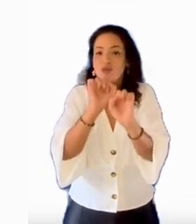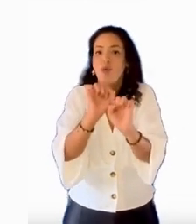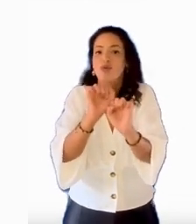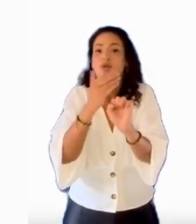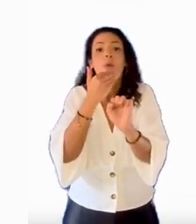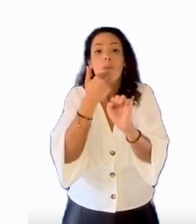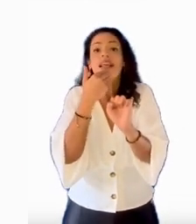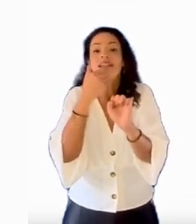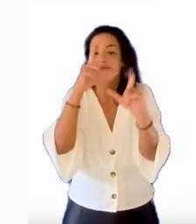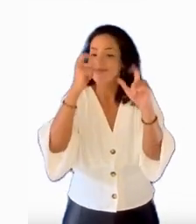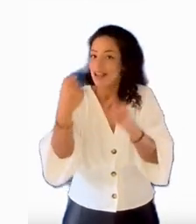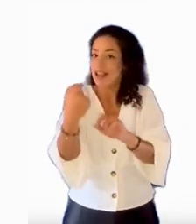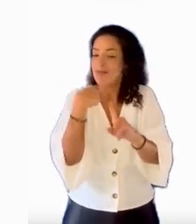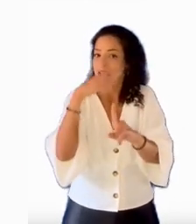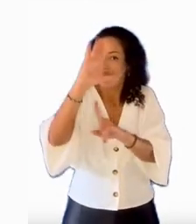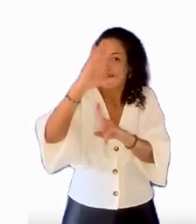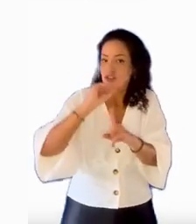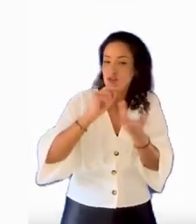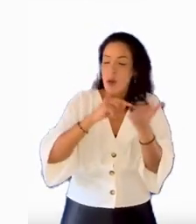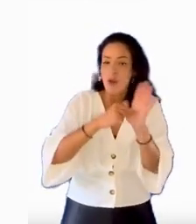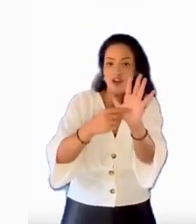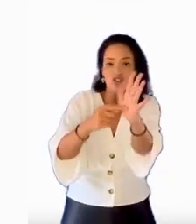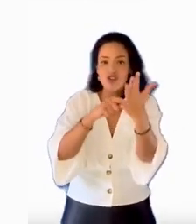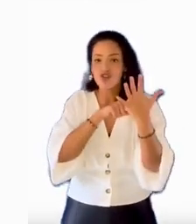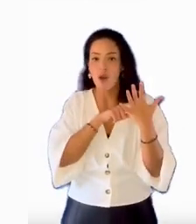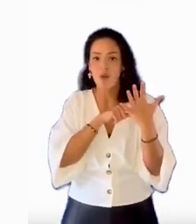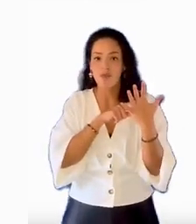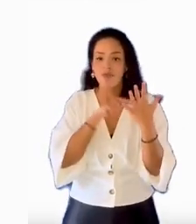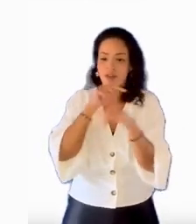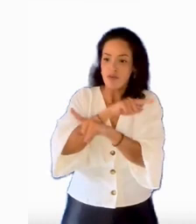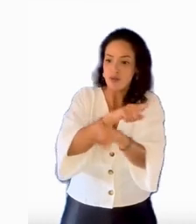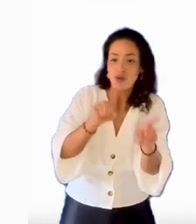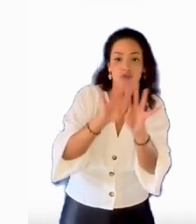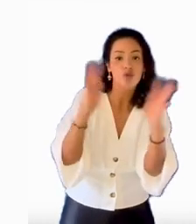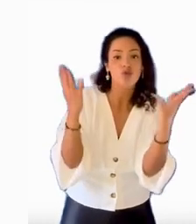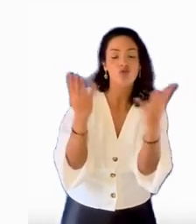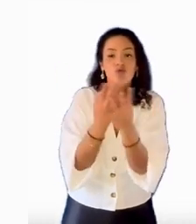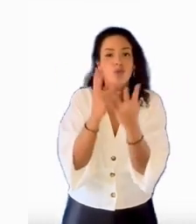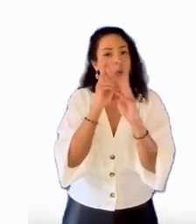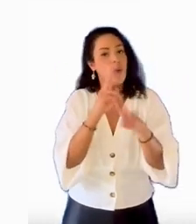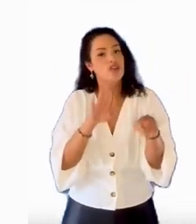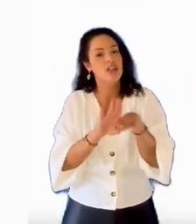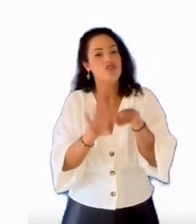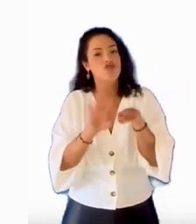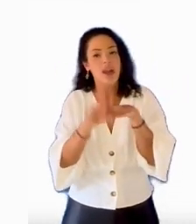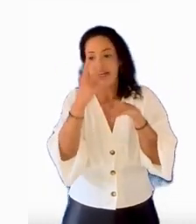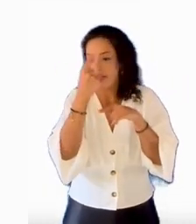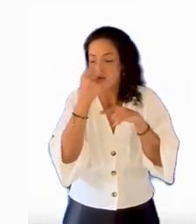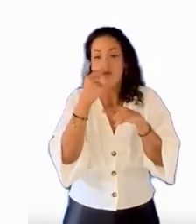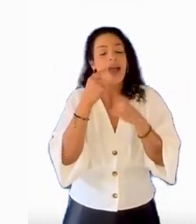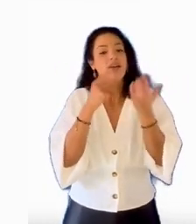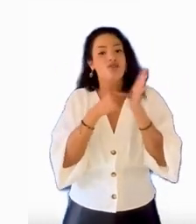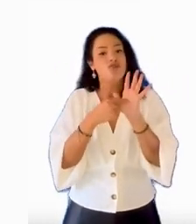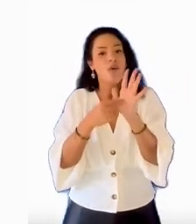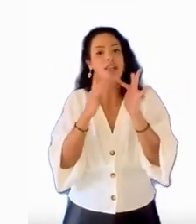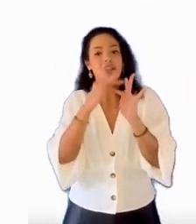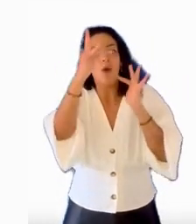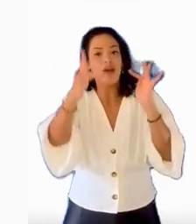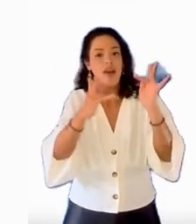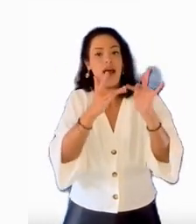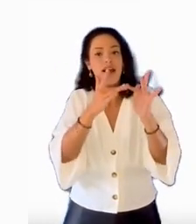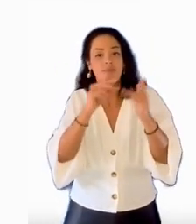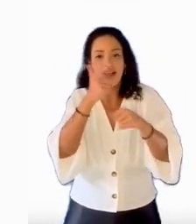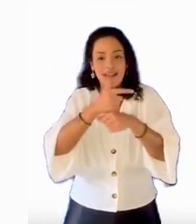these with us via email. For those who are accessing the training as a group, if you wish, you can share these online by switching on your cameras.